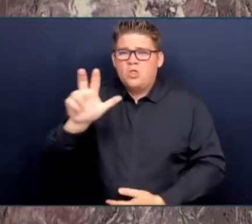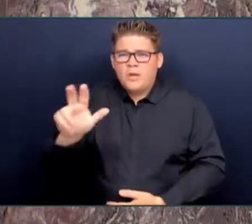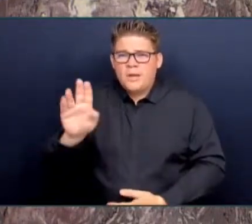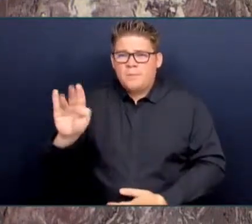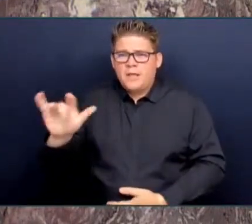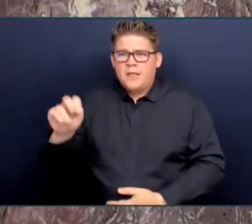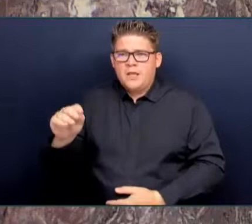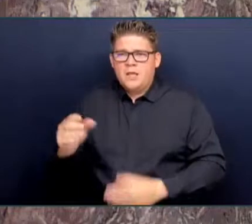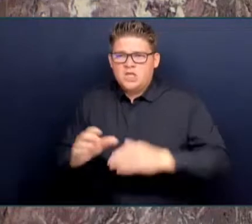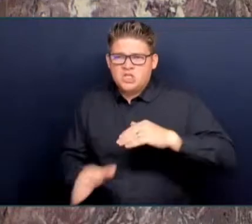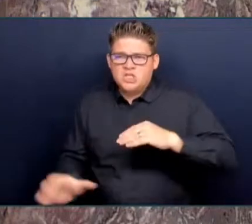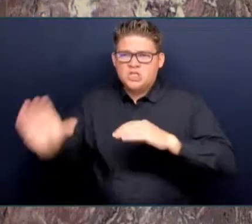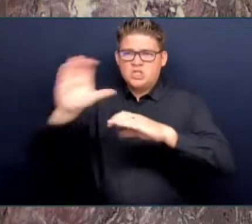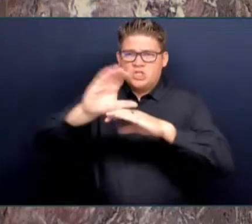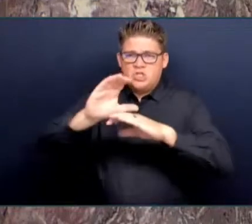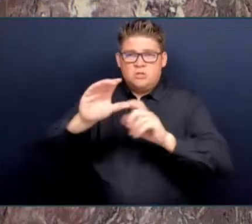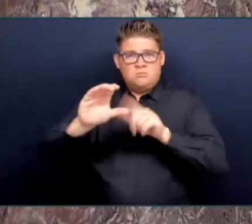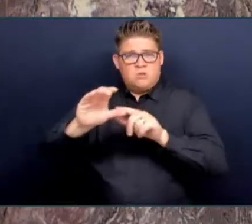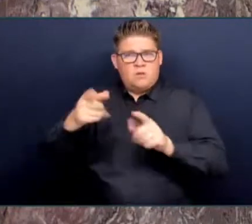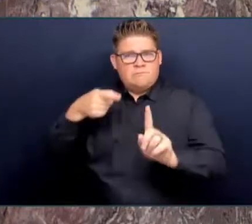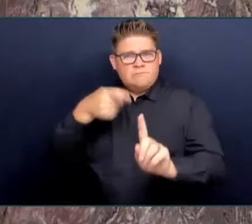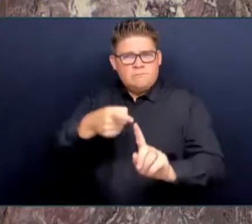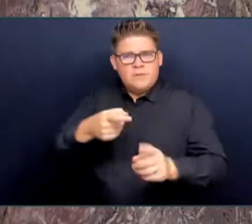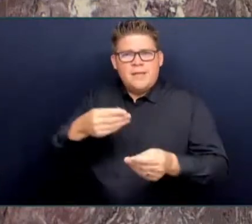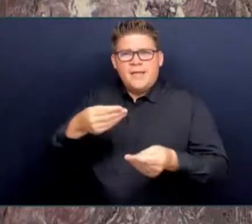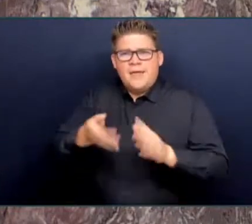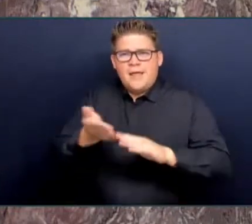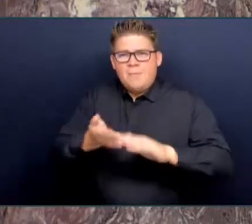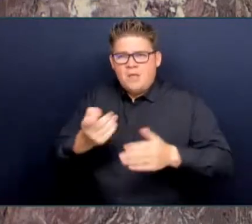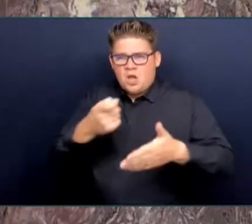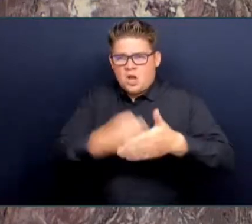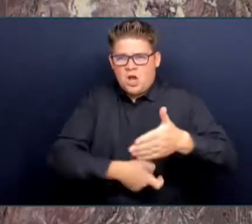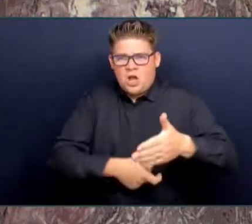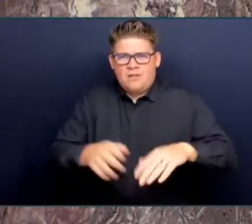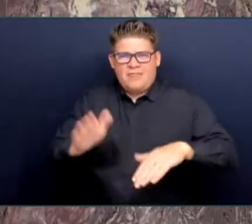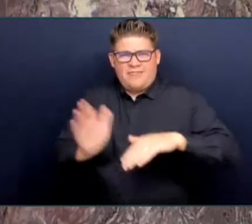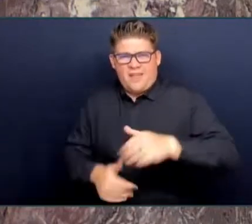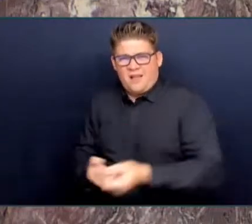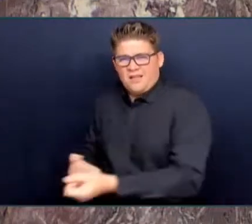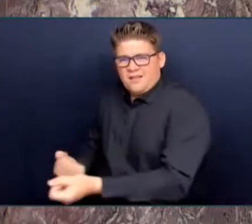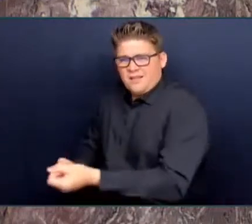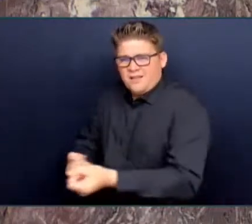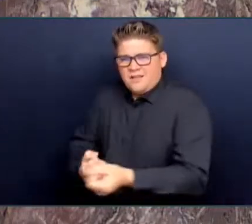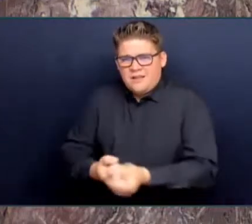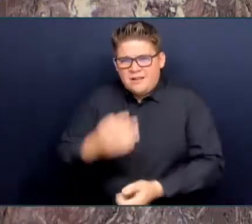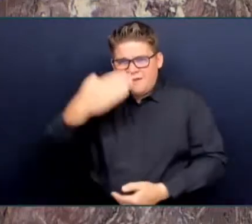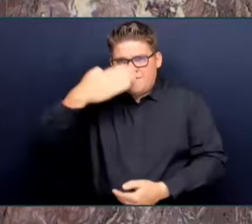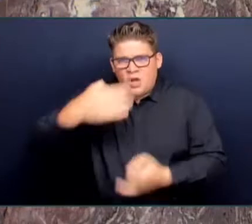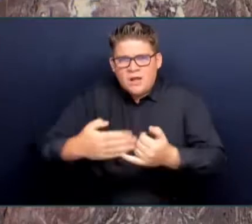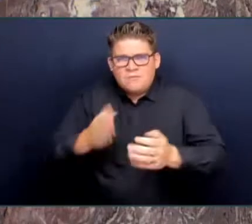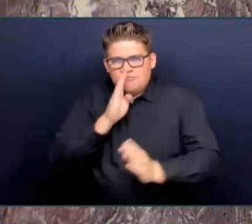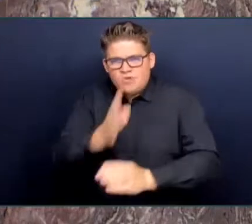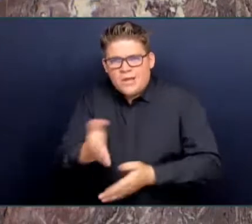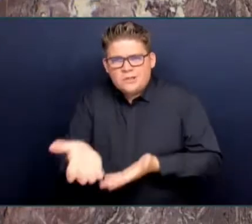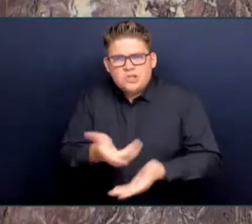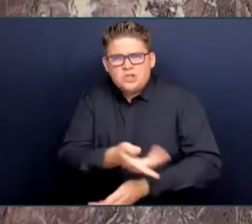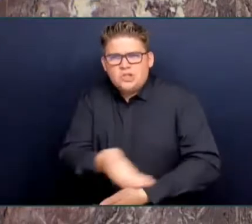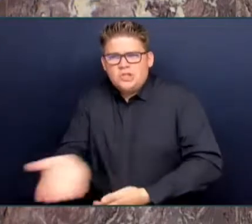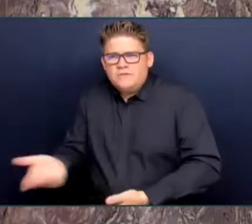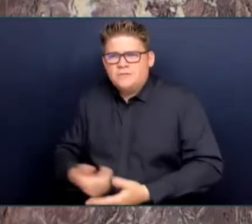minister justify this $1.3 billion in additional administrative spending, or